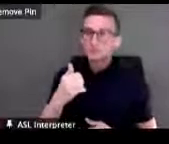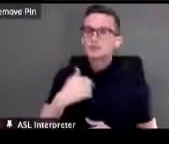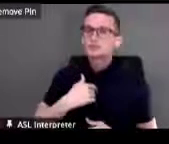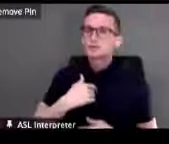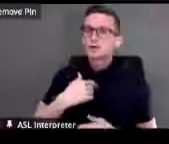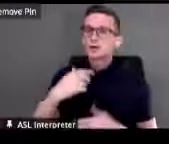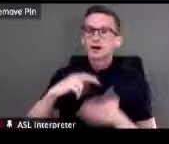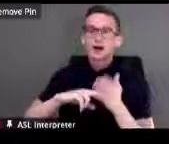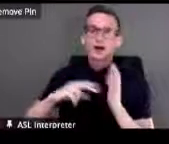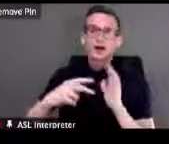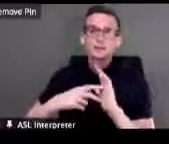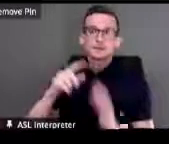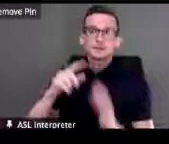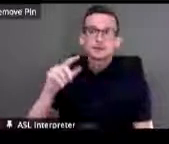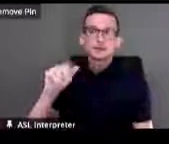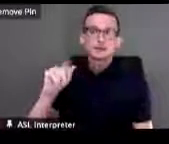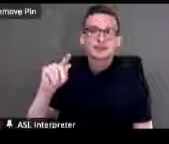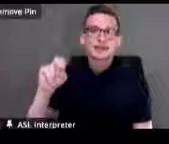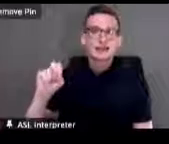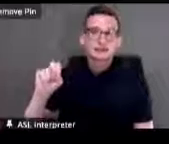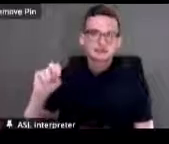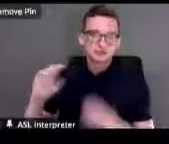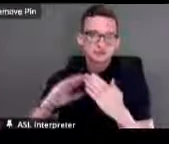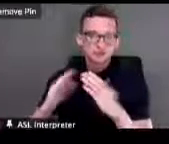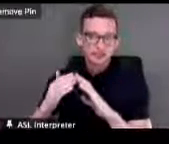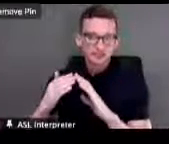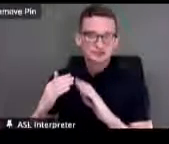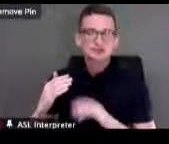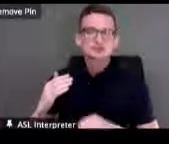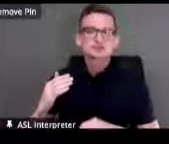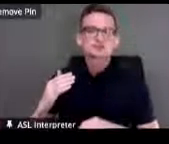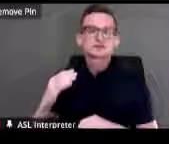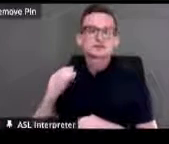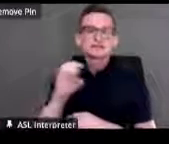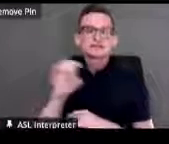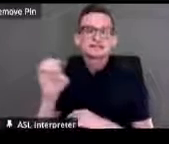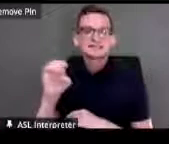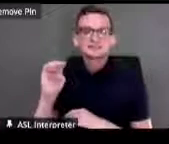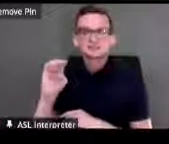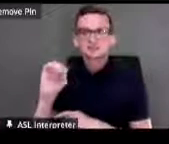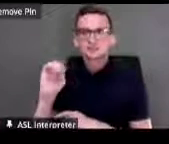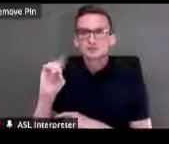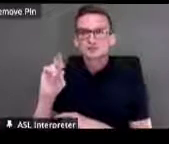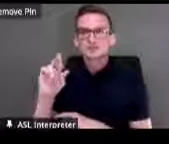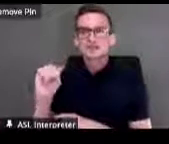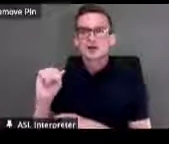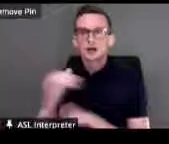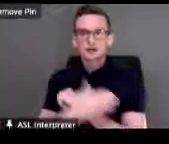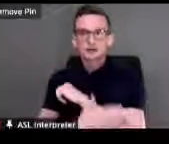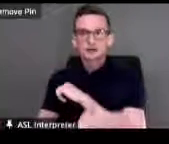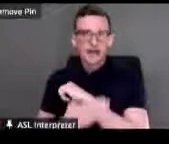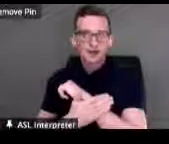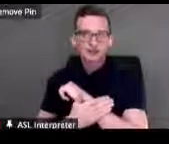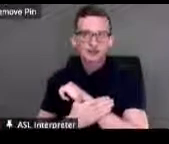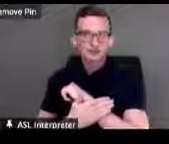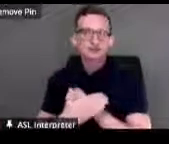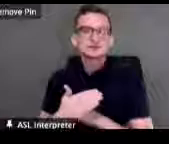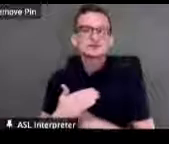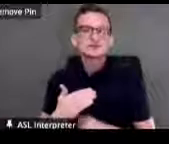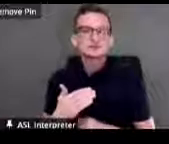referring to lake communities. That's what I'm referring to when I say the Eastern Madera County or the Eastern